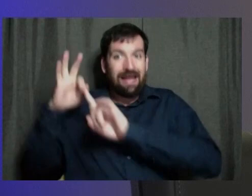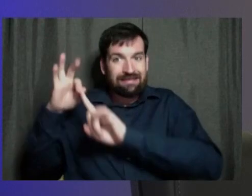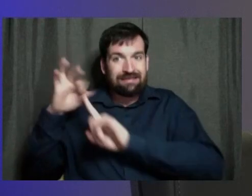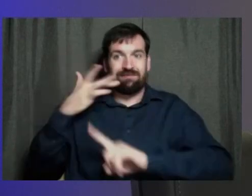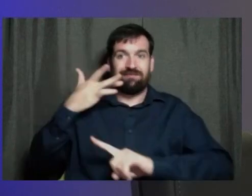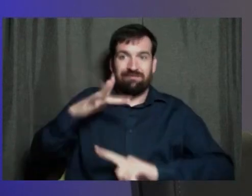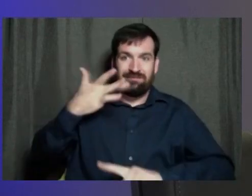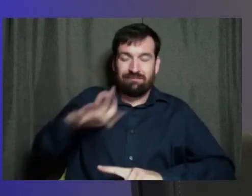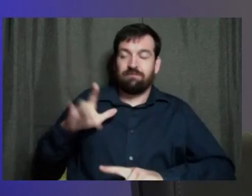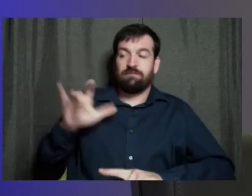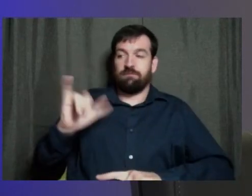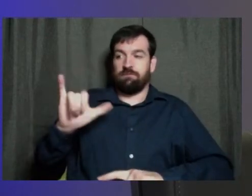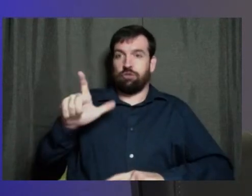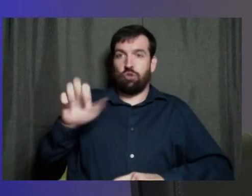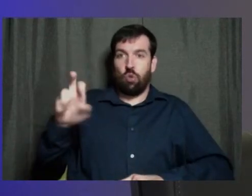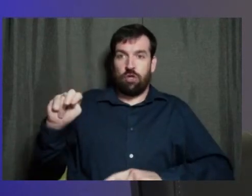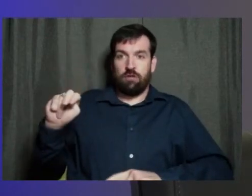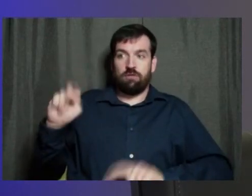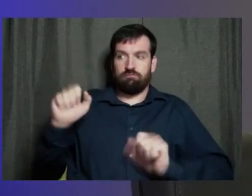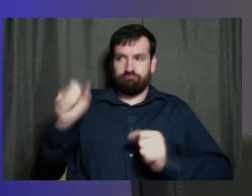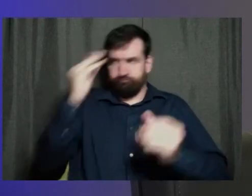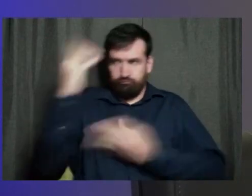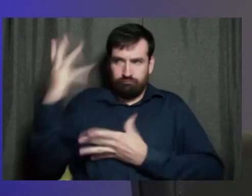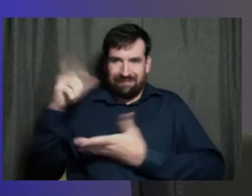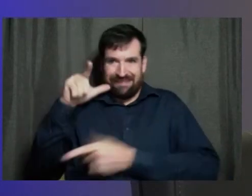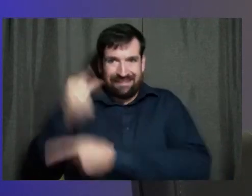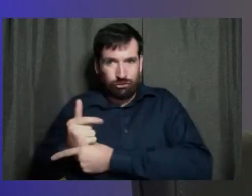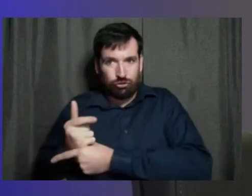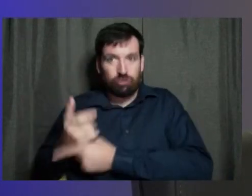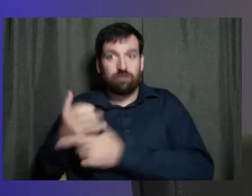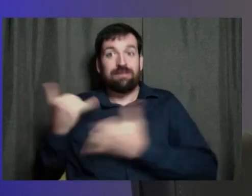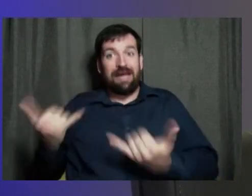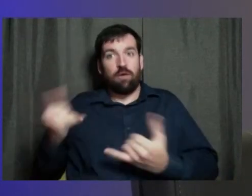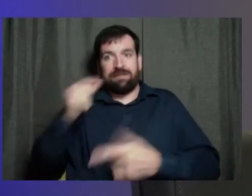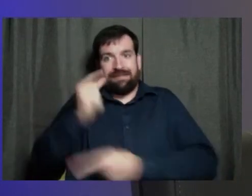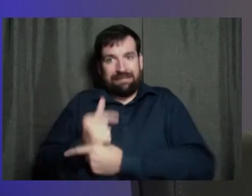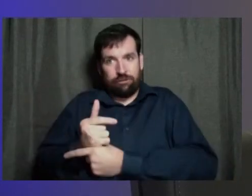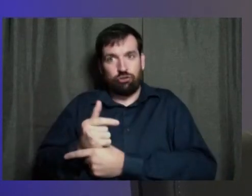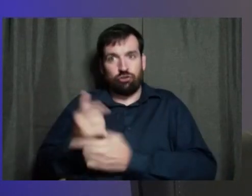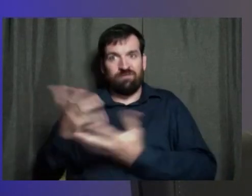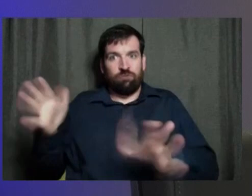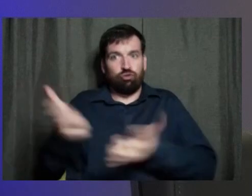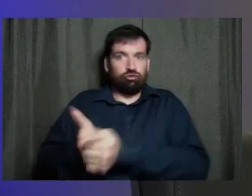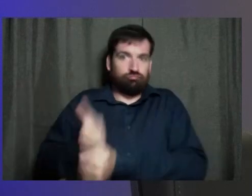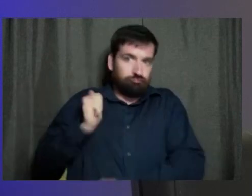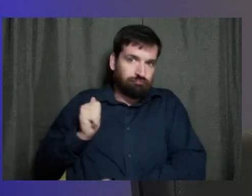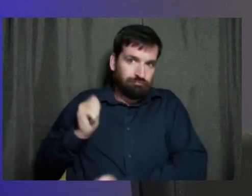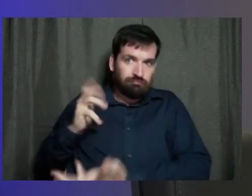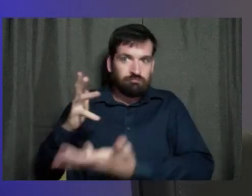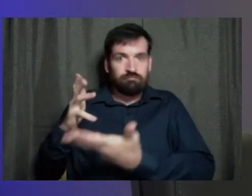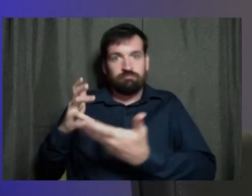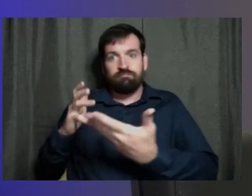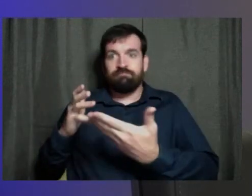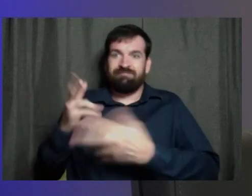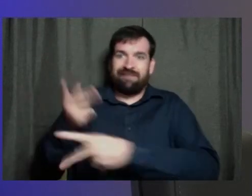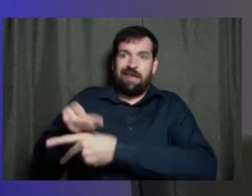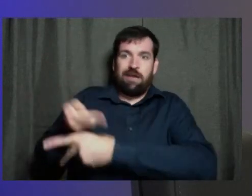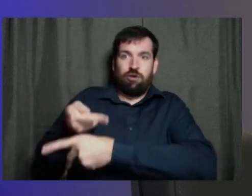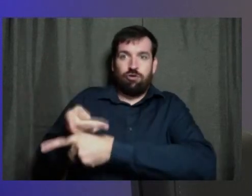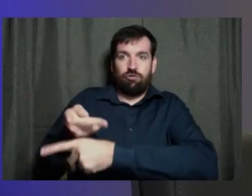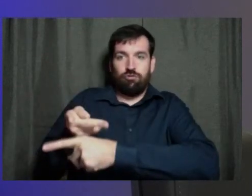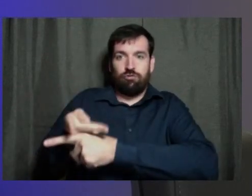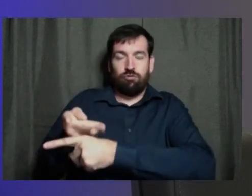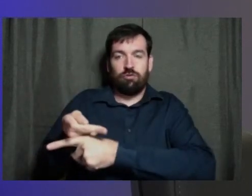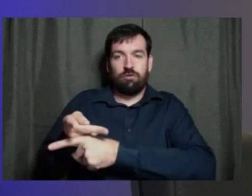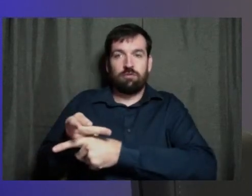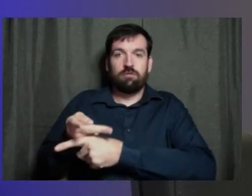was able to inform her sister, and now her sister was able to take preventative care decisions so